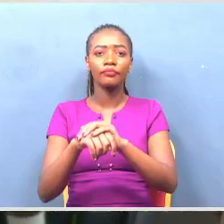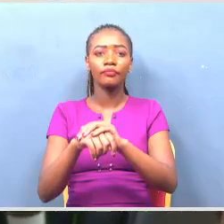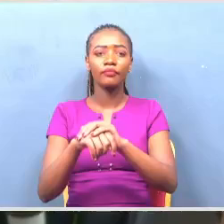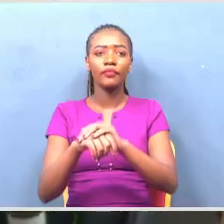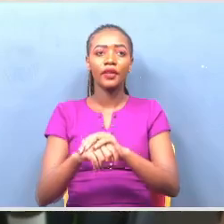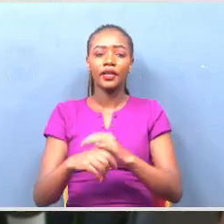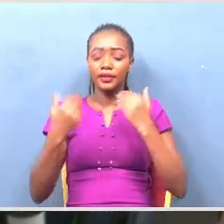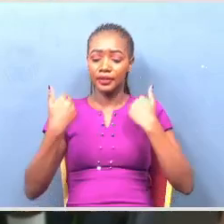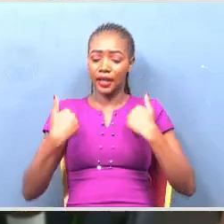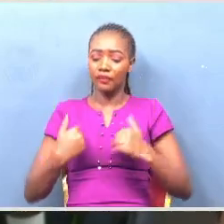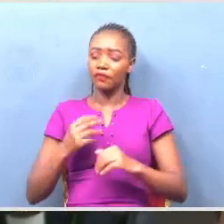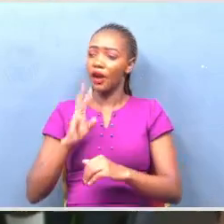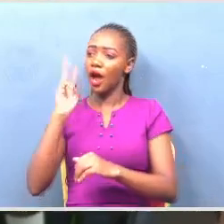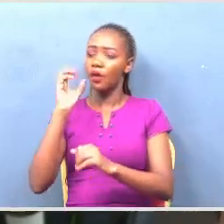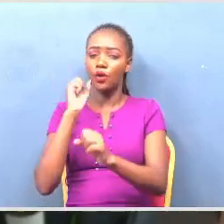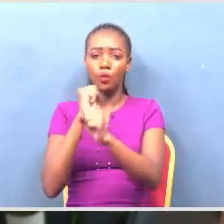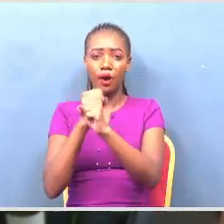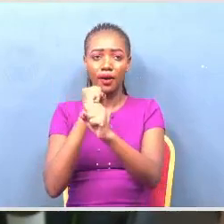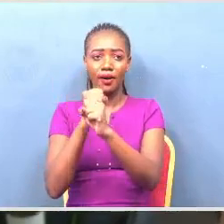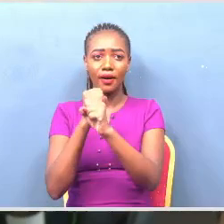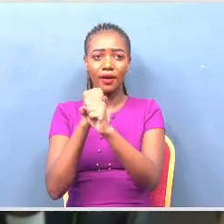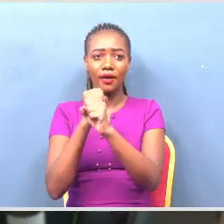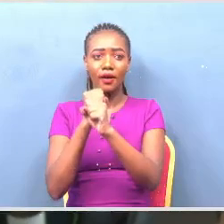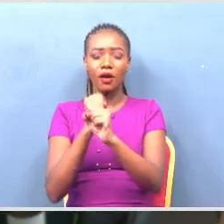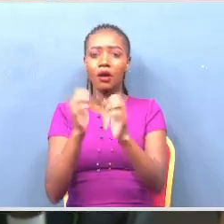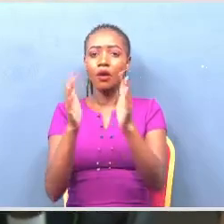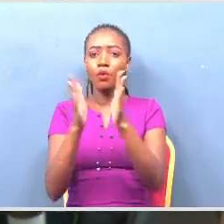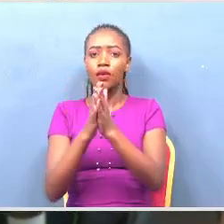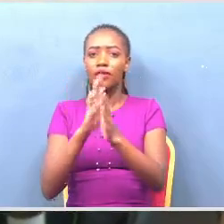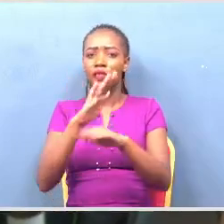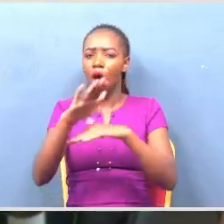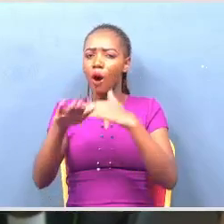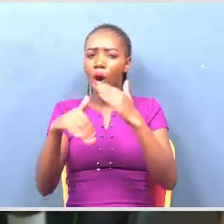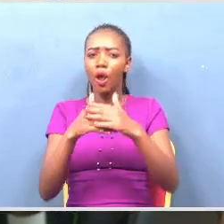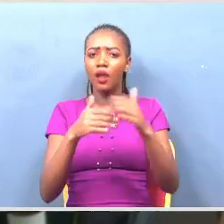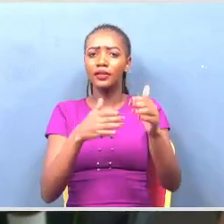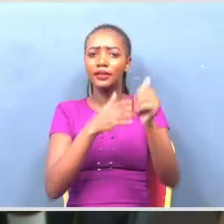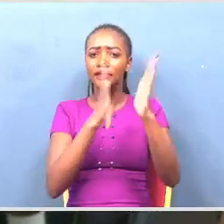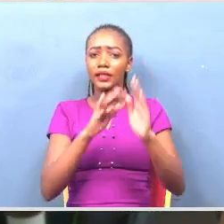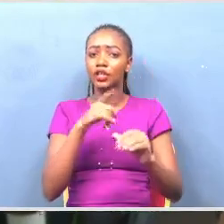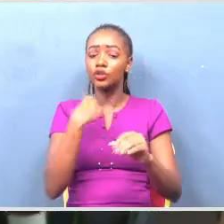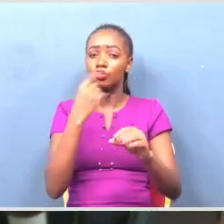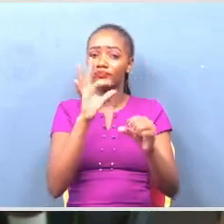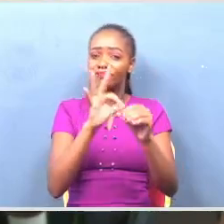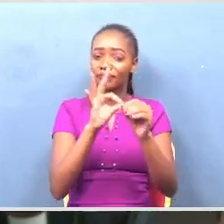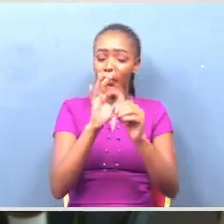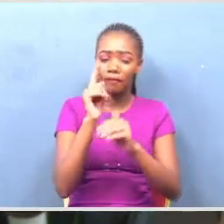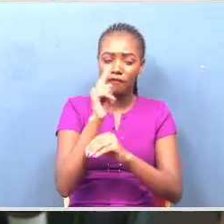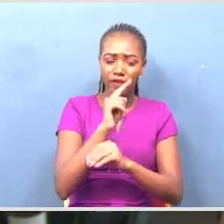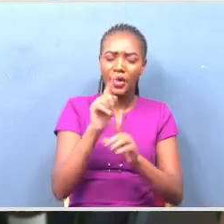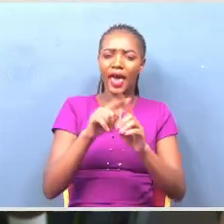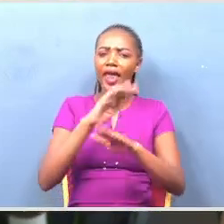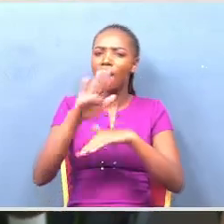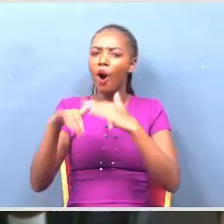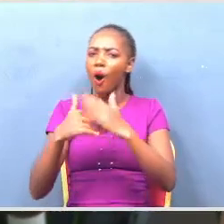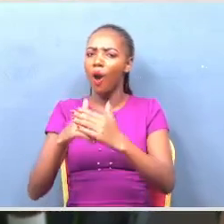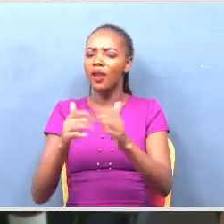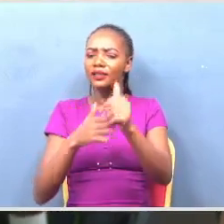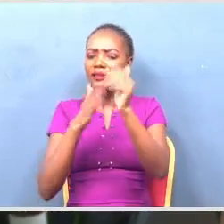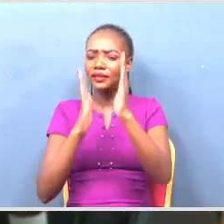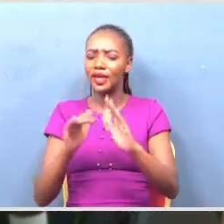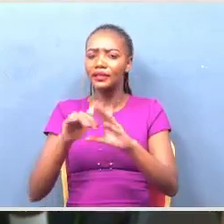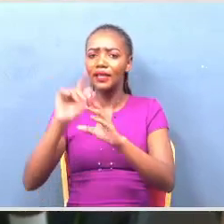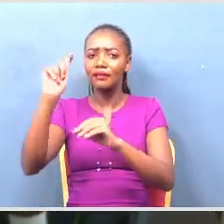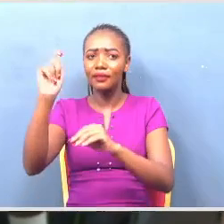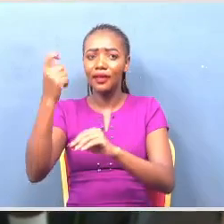I will work with all elected leaders and all leaders in Kenya